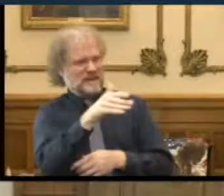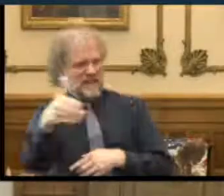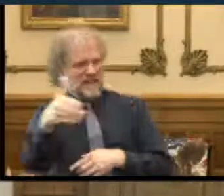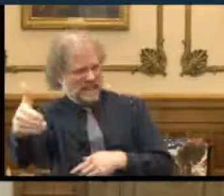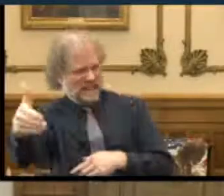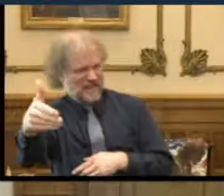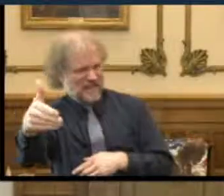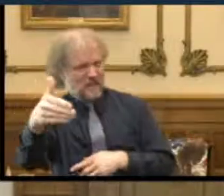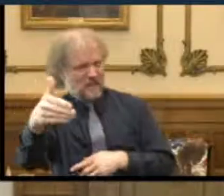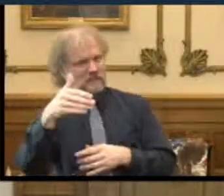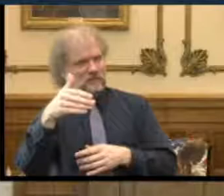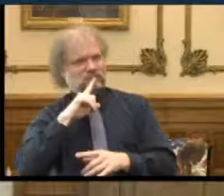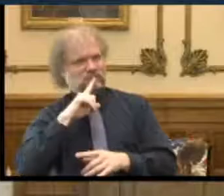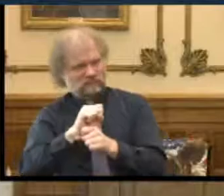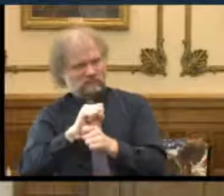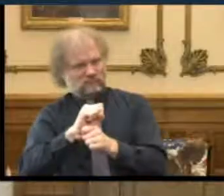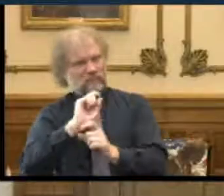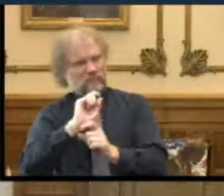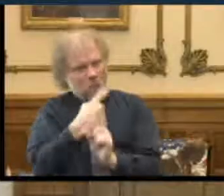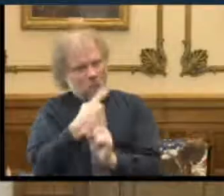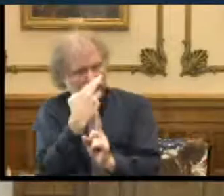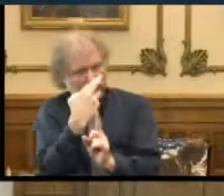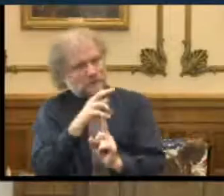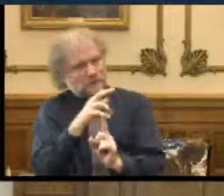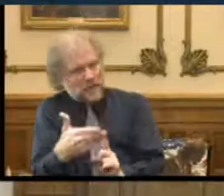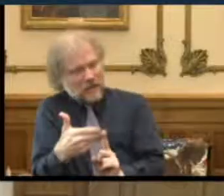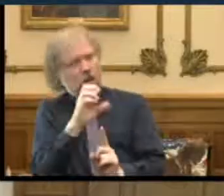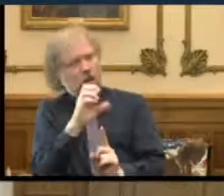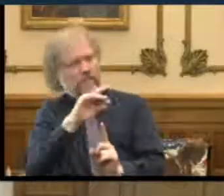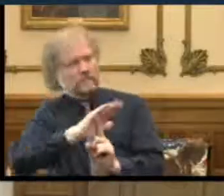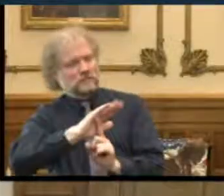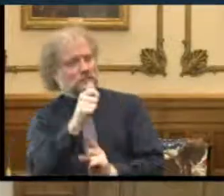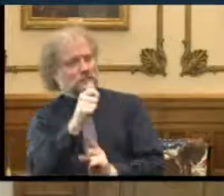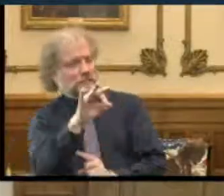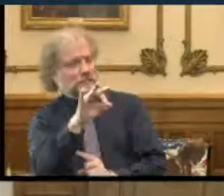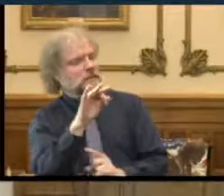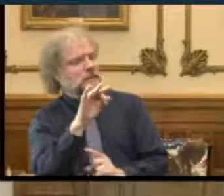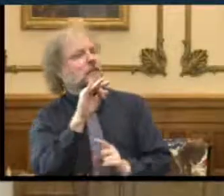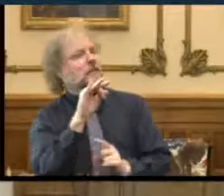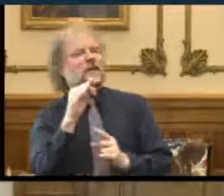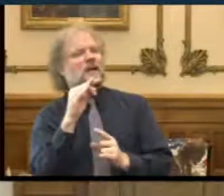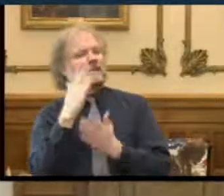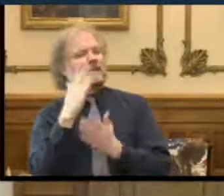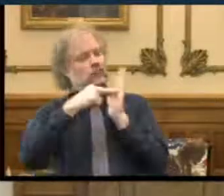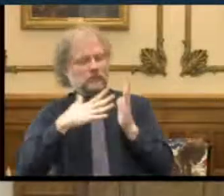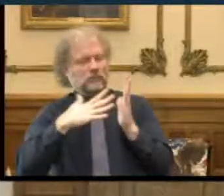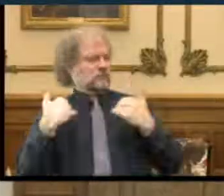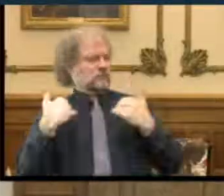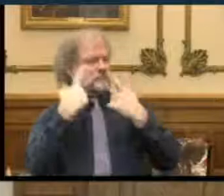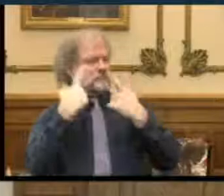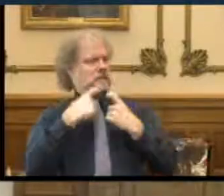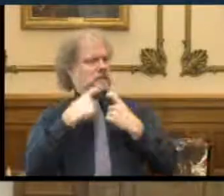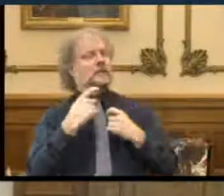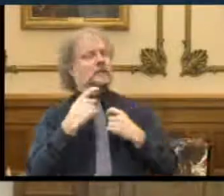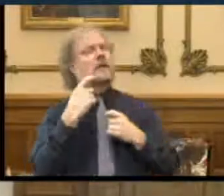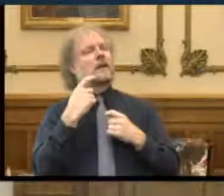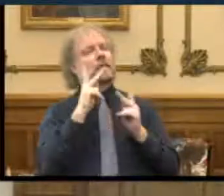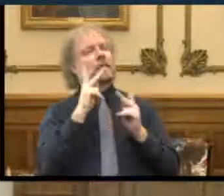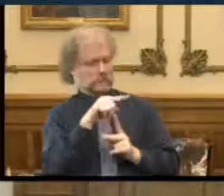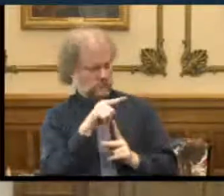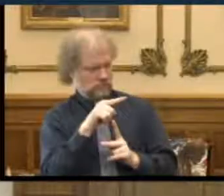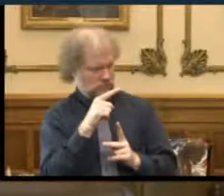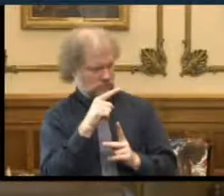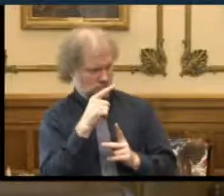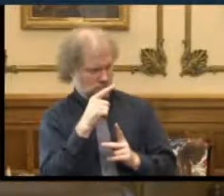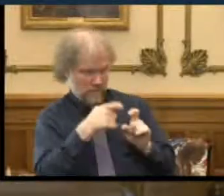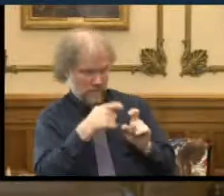have COVID-19 as the only cause mentioned. I've been getting some questions about this from my readers, and I think what a lot of people are taking away from that